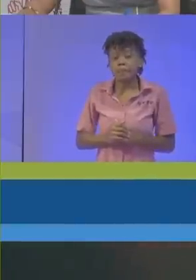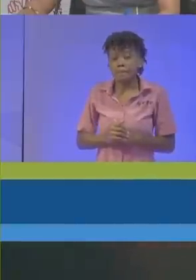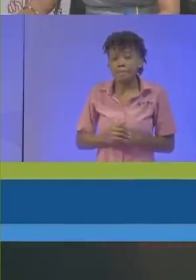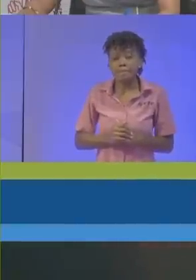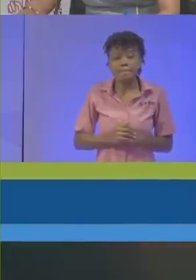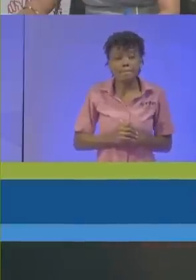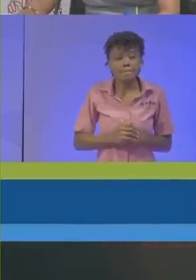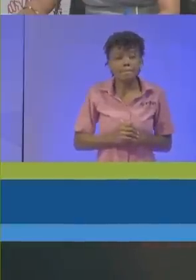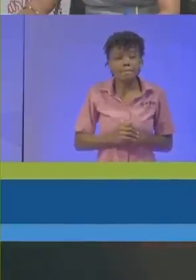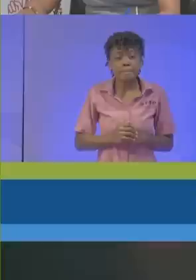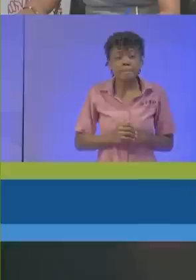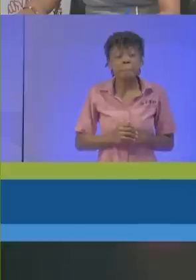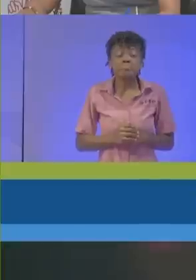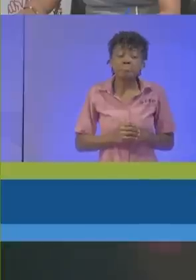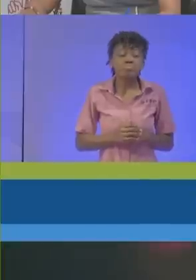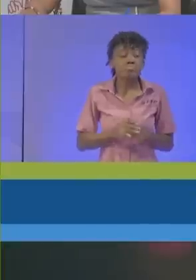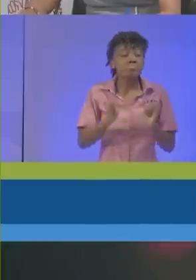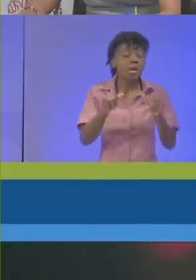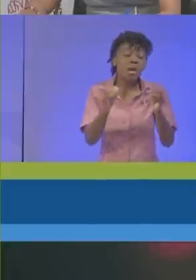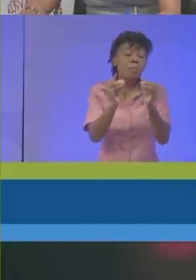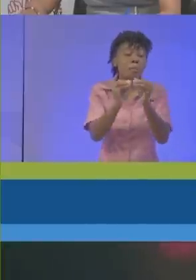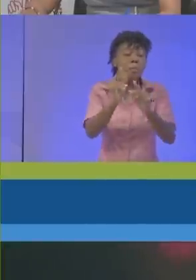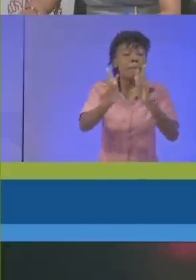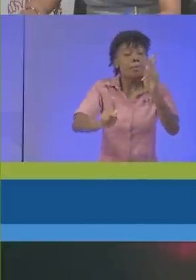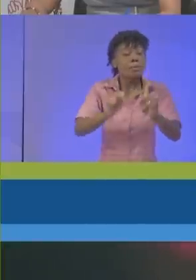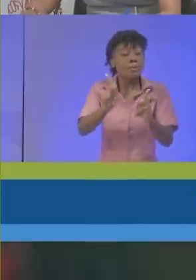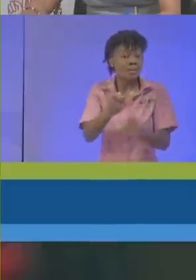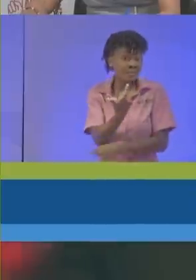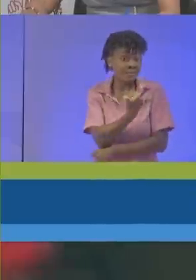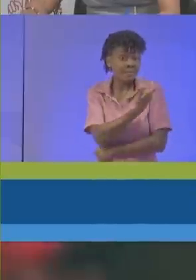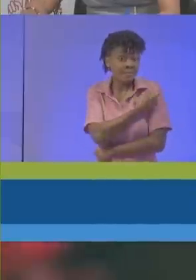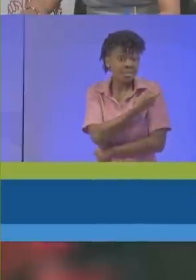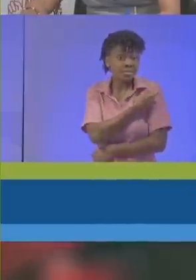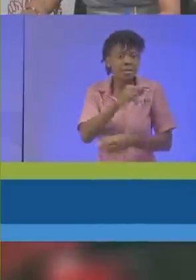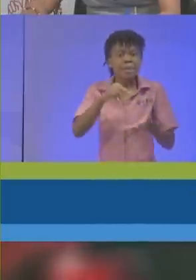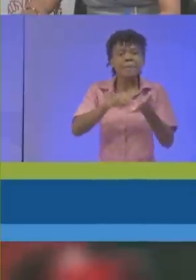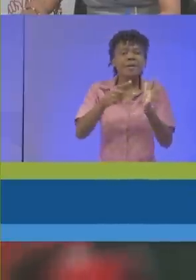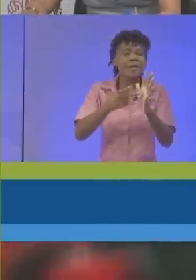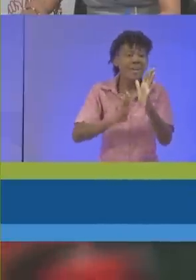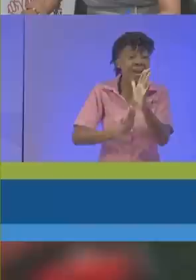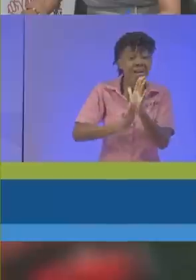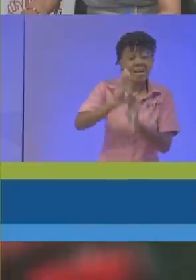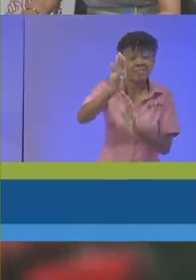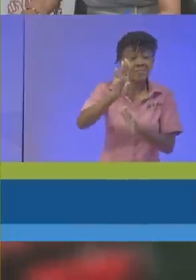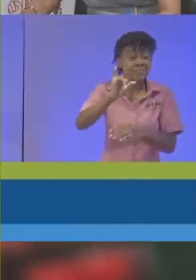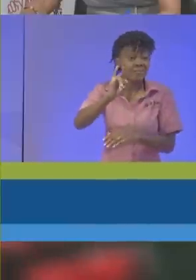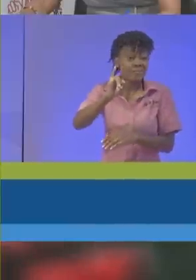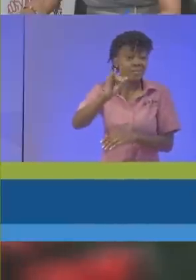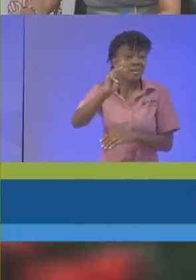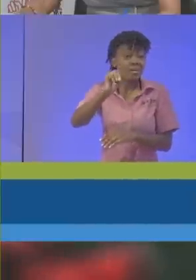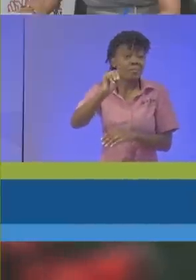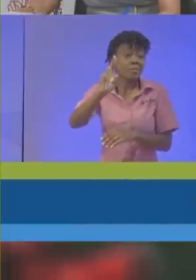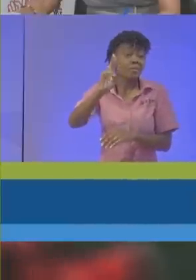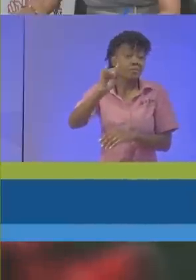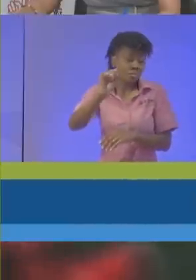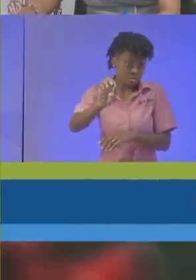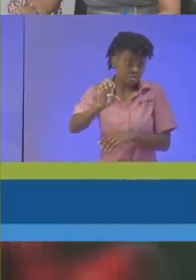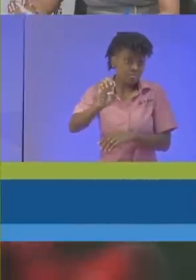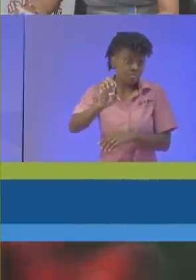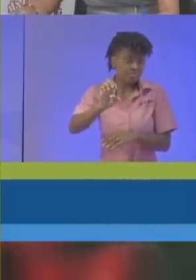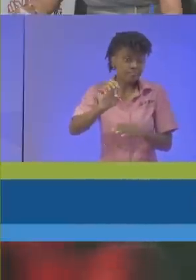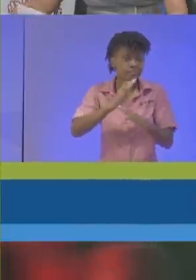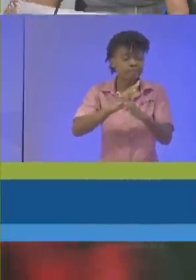to spread. This type of protection is what is called, or we refer to as, herd immunity. Next slide,